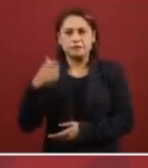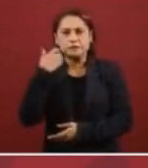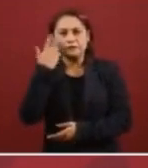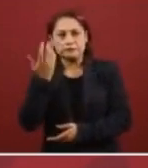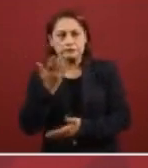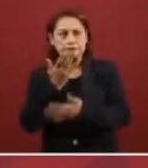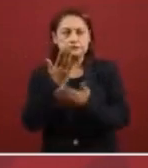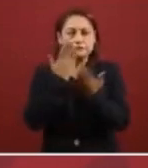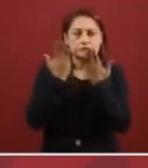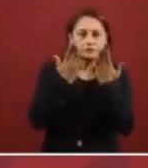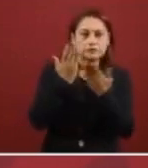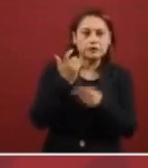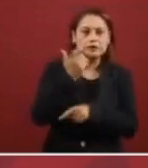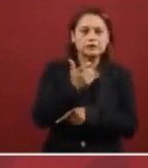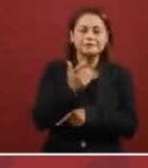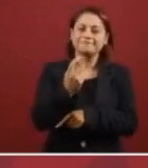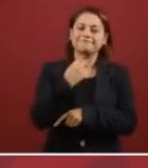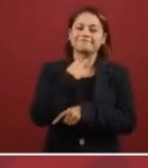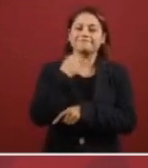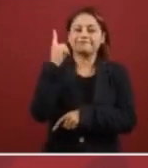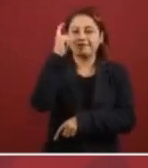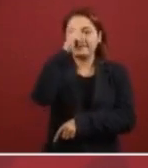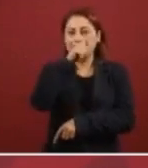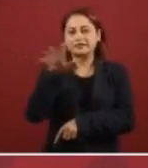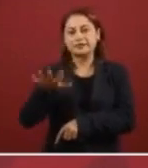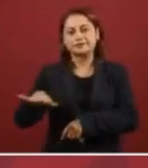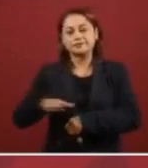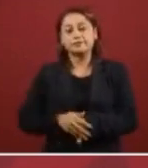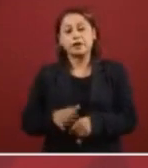So due to their automatically passing in UNAM,